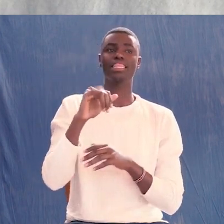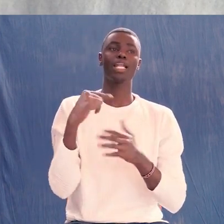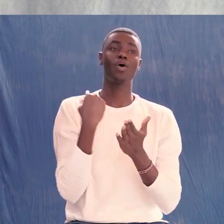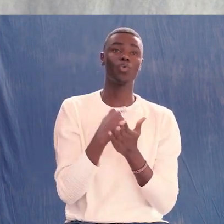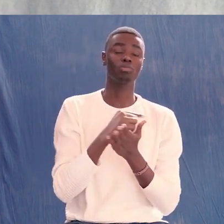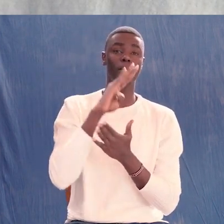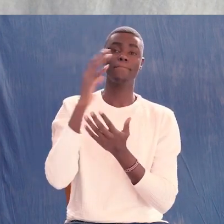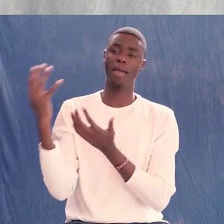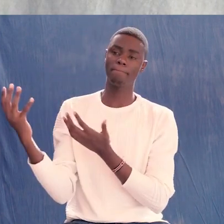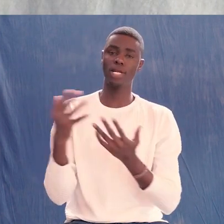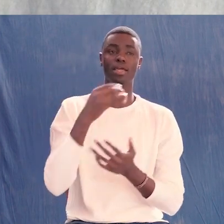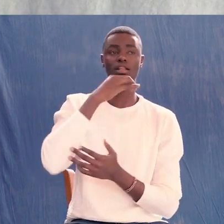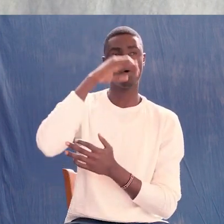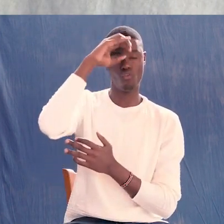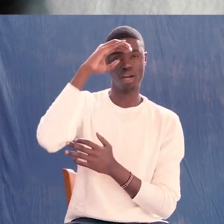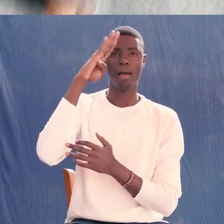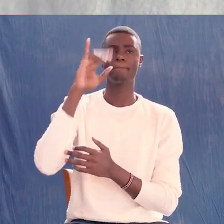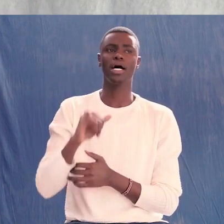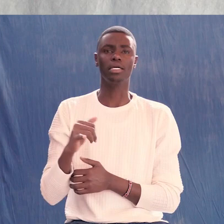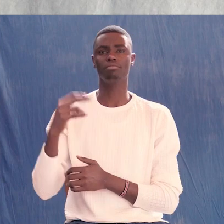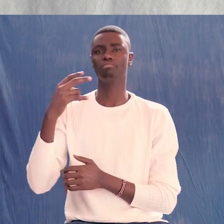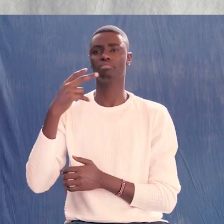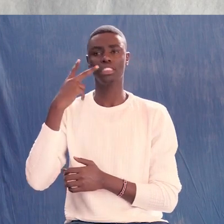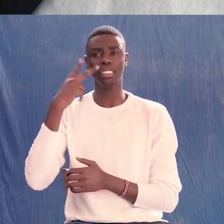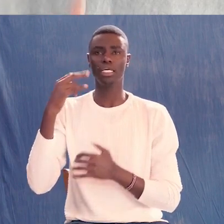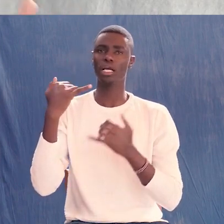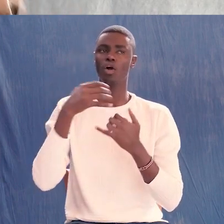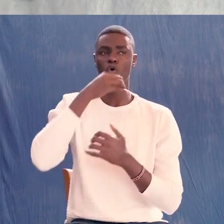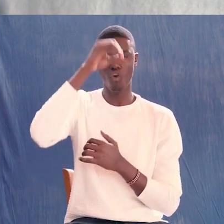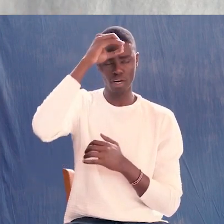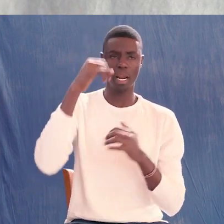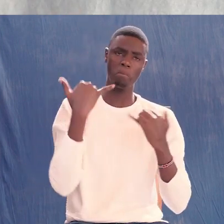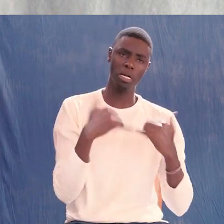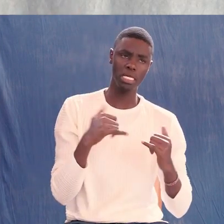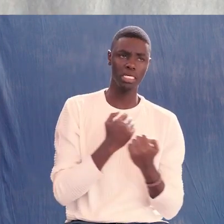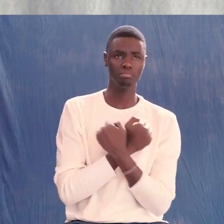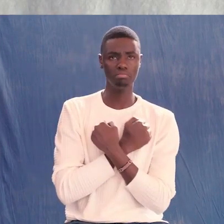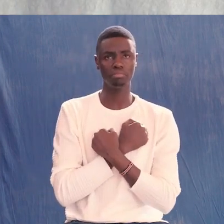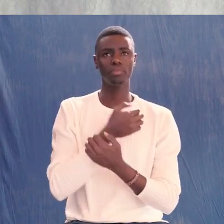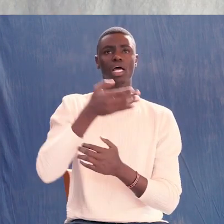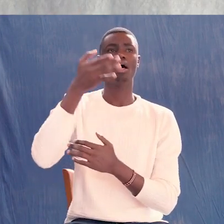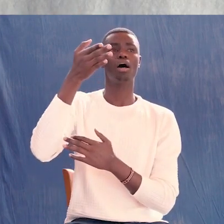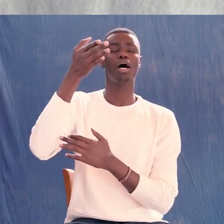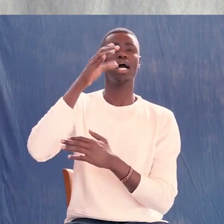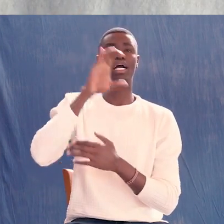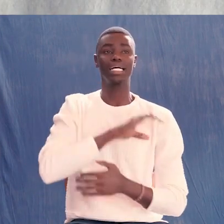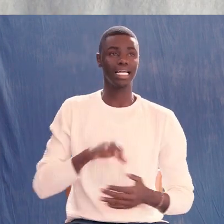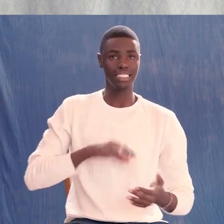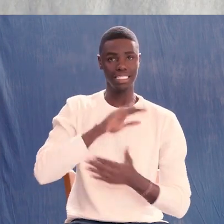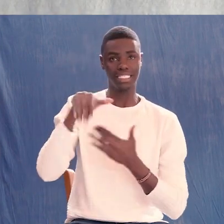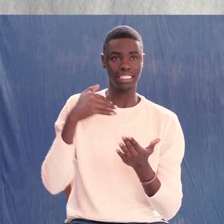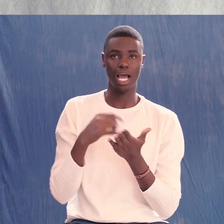bringing in the orphan, by seeing the orphans placed in loving, Christ-centered, gospel-centered homes.